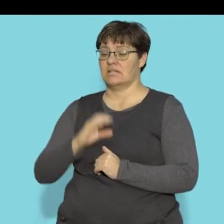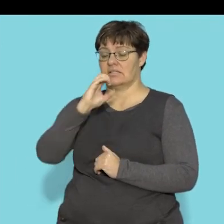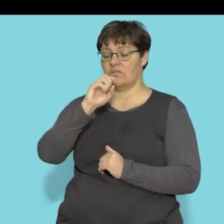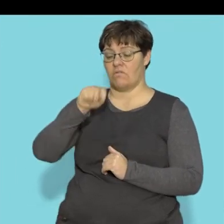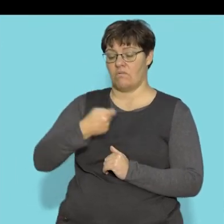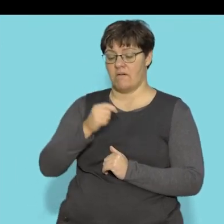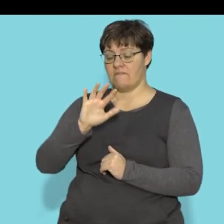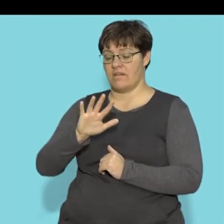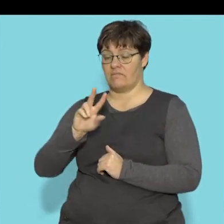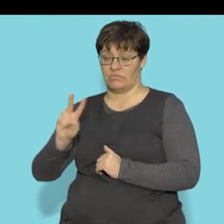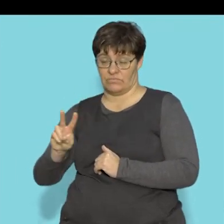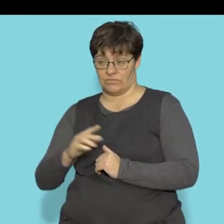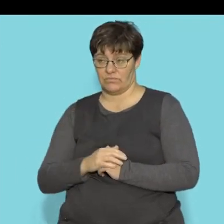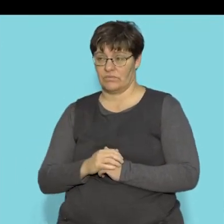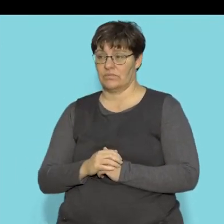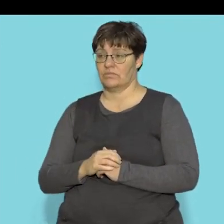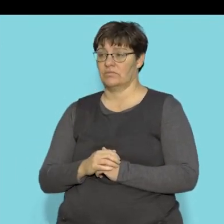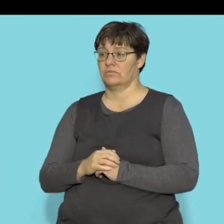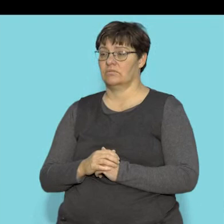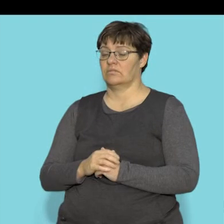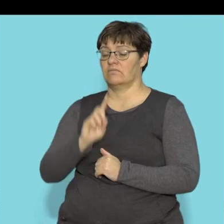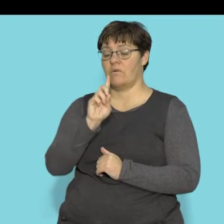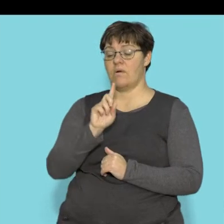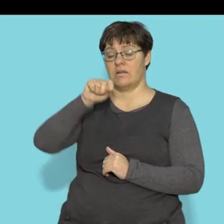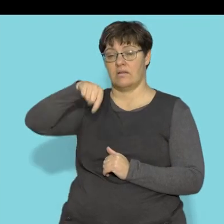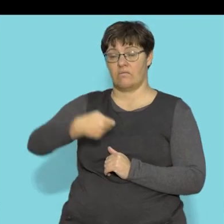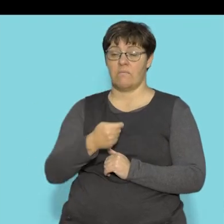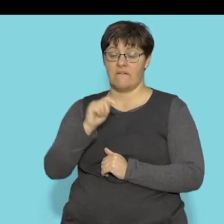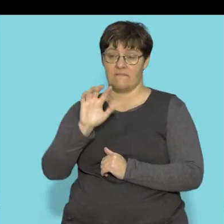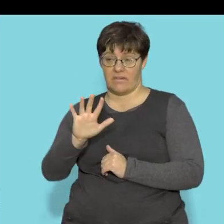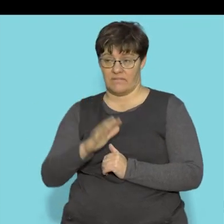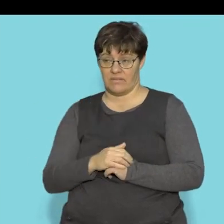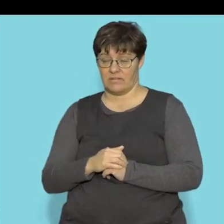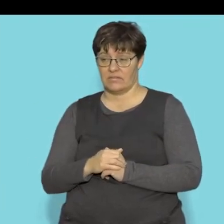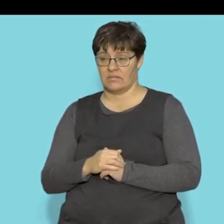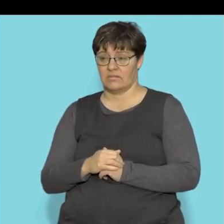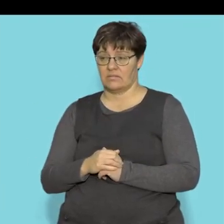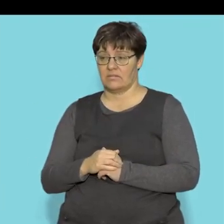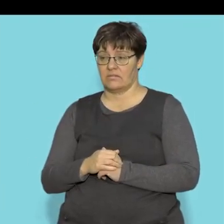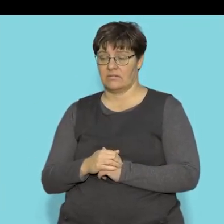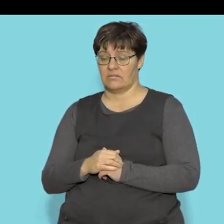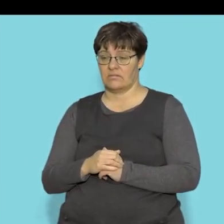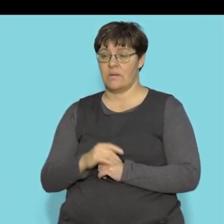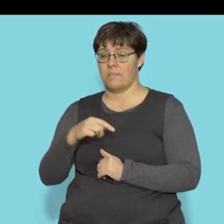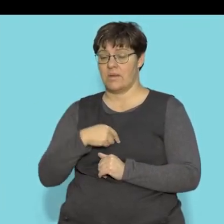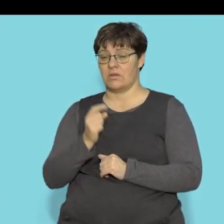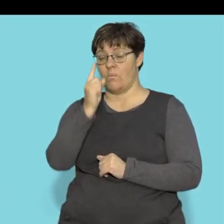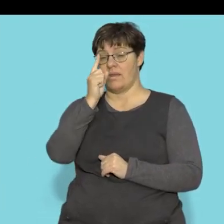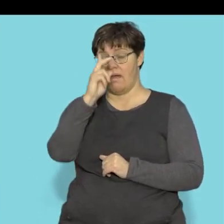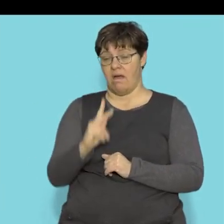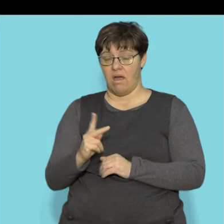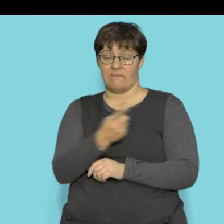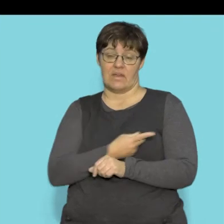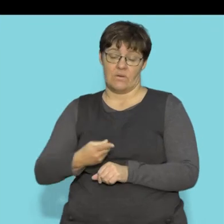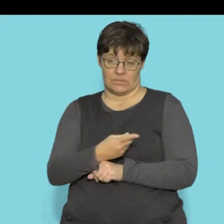0,78 divided by 0,52, which is going to give me an answer of